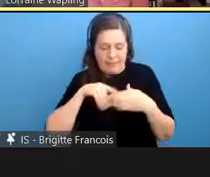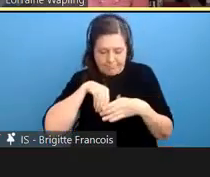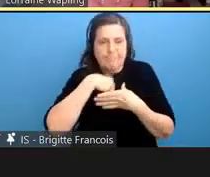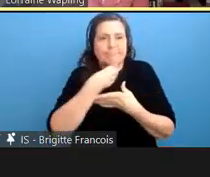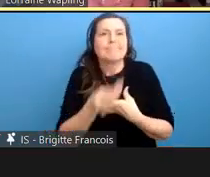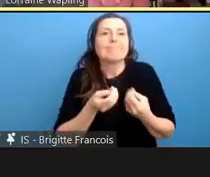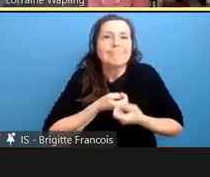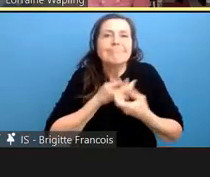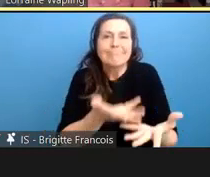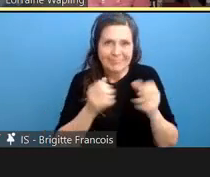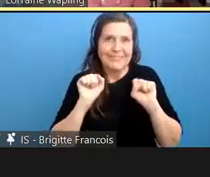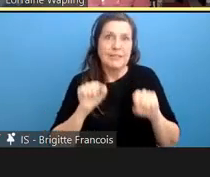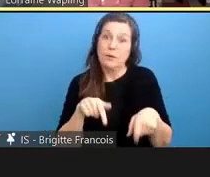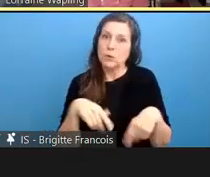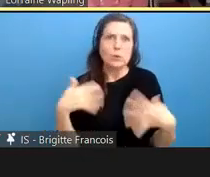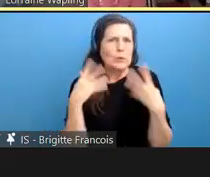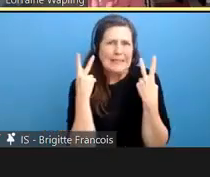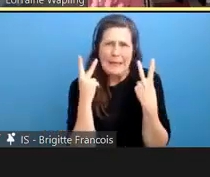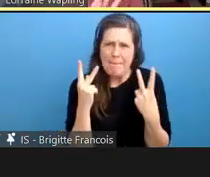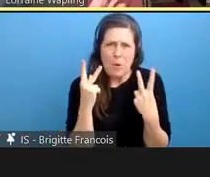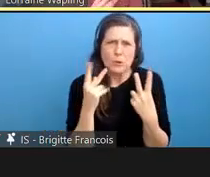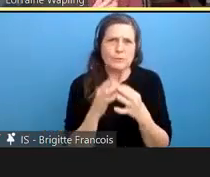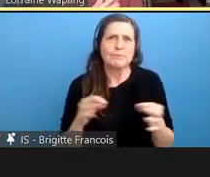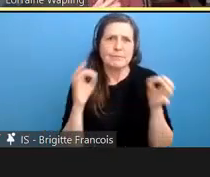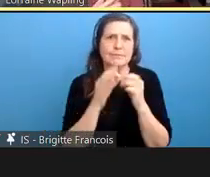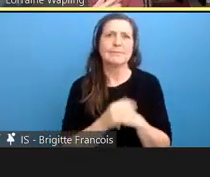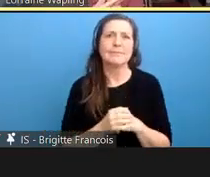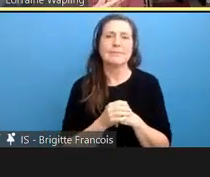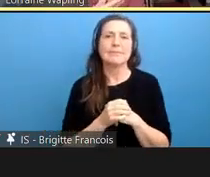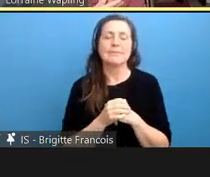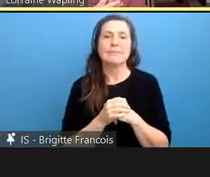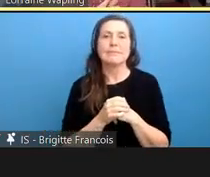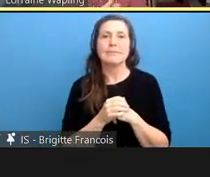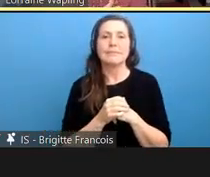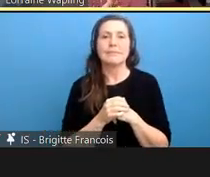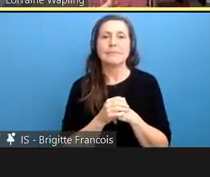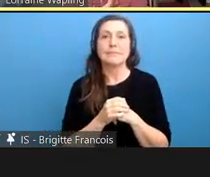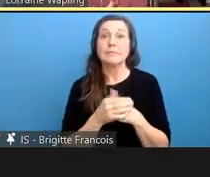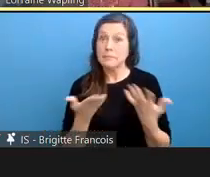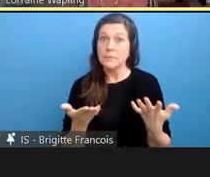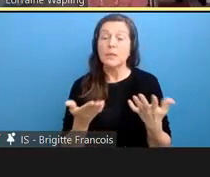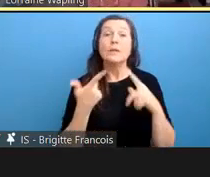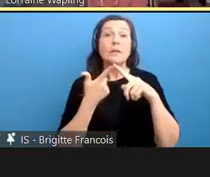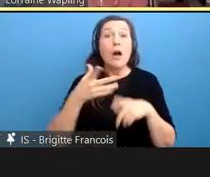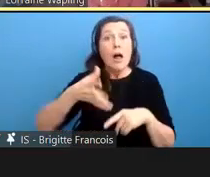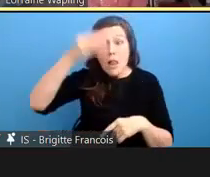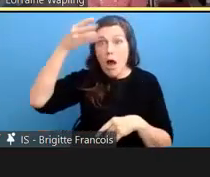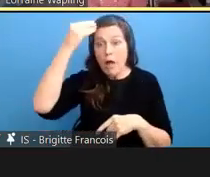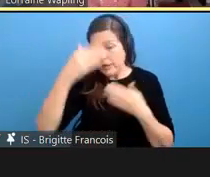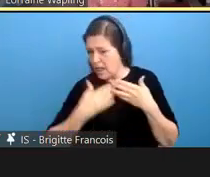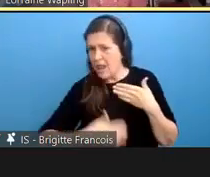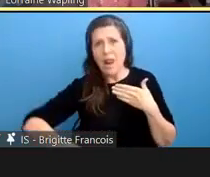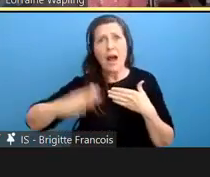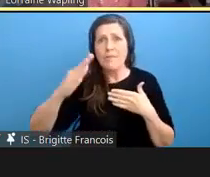really important. It's also important because it's fundamental to lifelong learning. Of